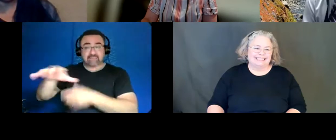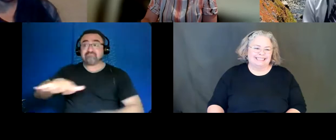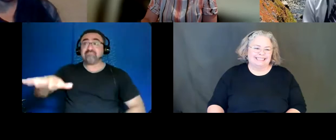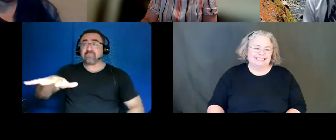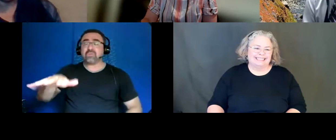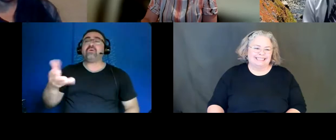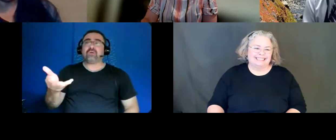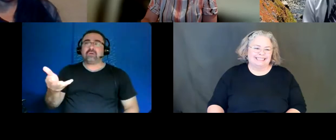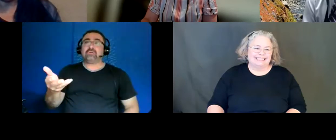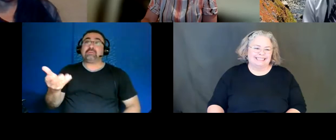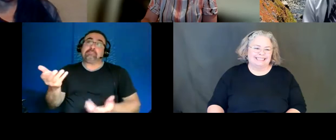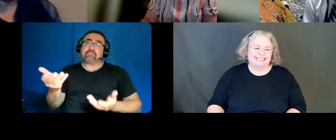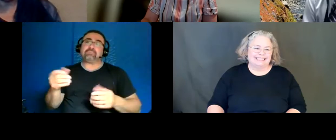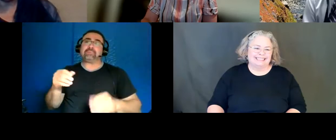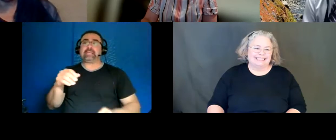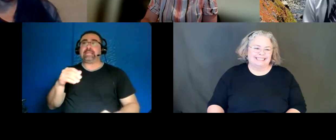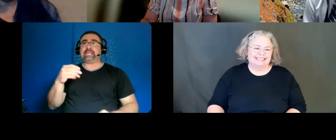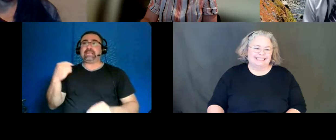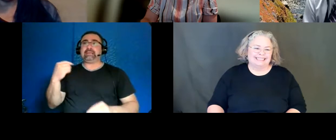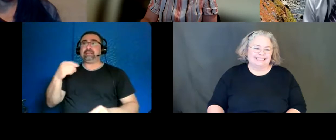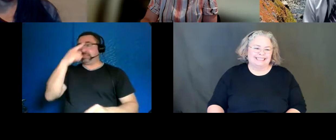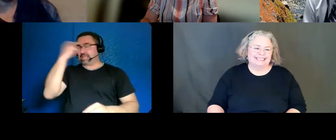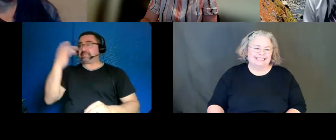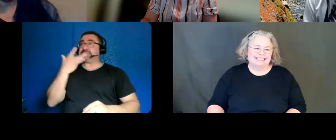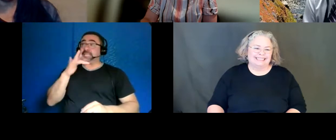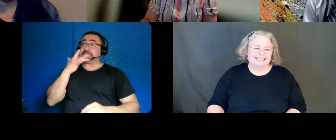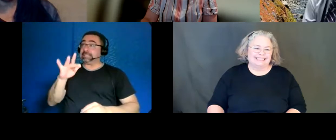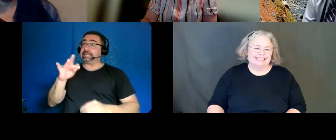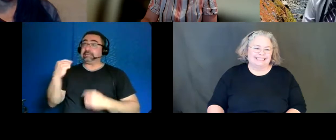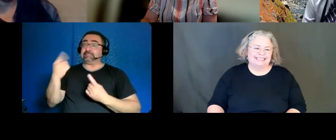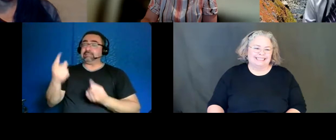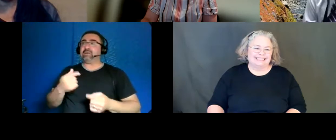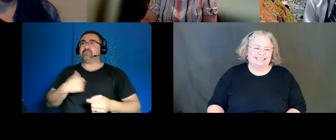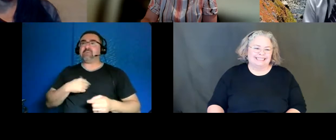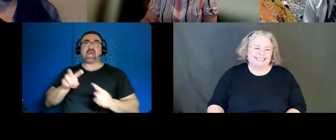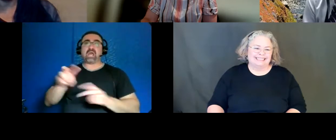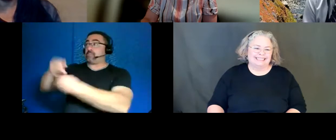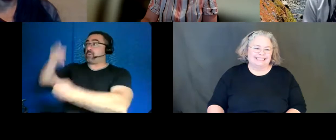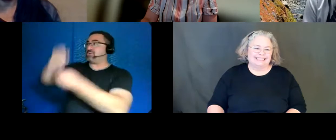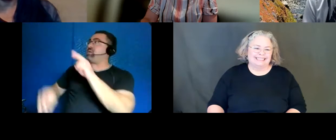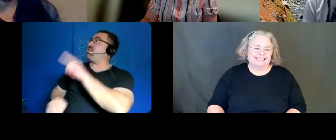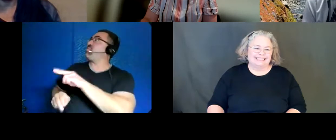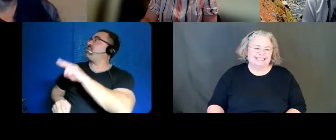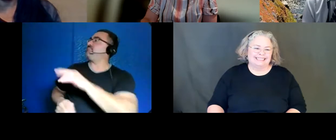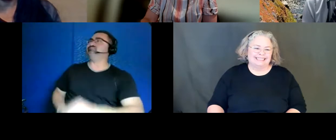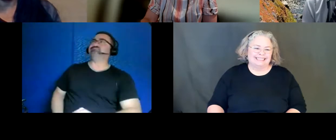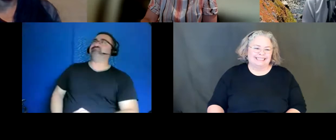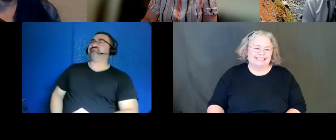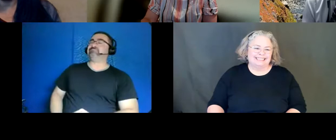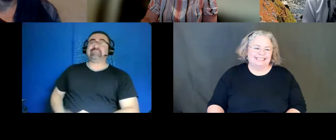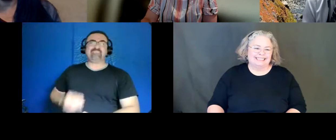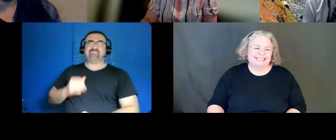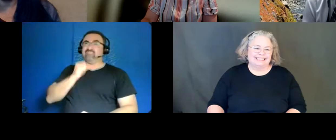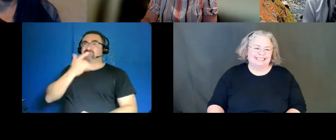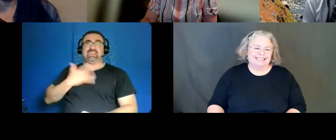we've been relatively lucky this summer, although I'm looking out my window and I'm not feeling that way right now.